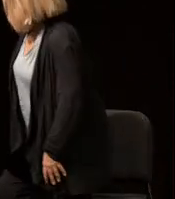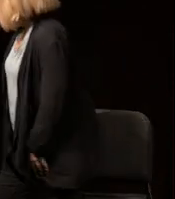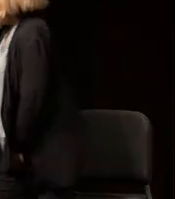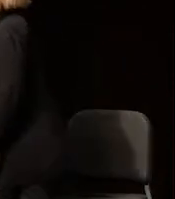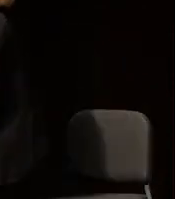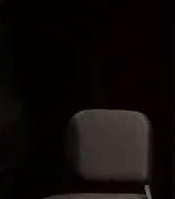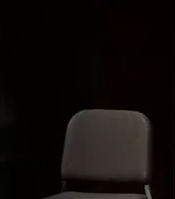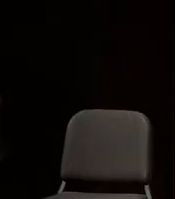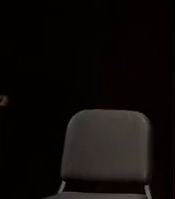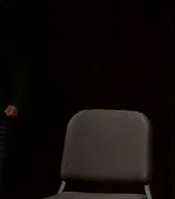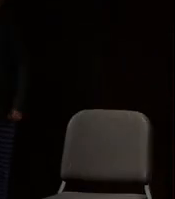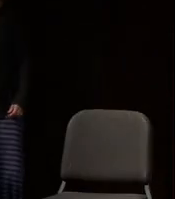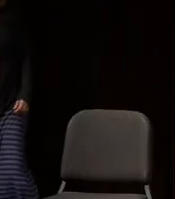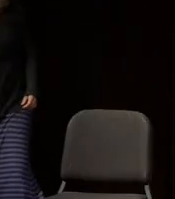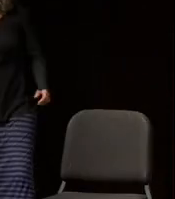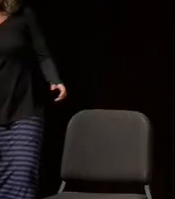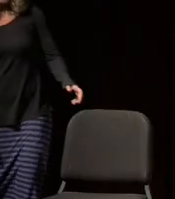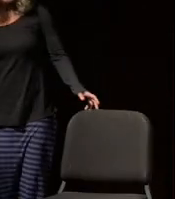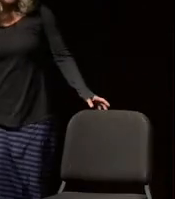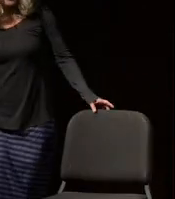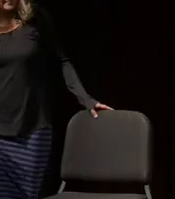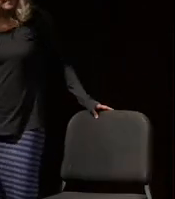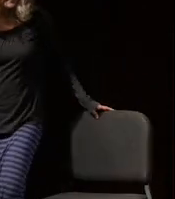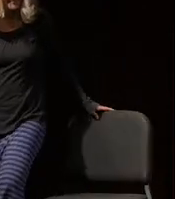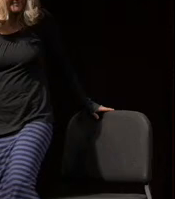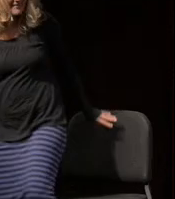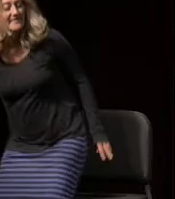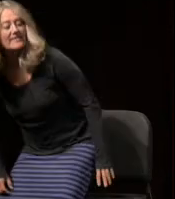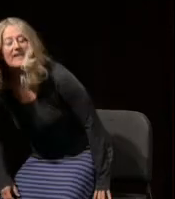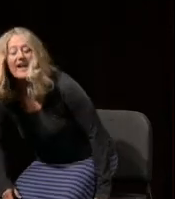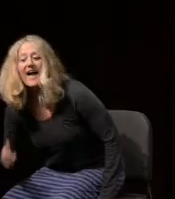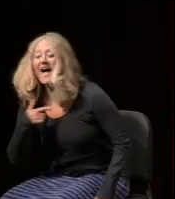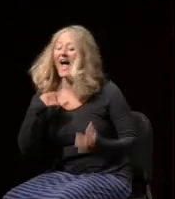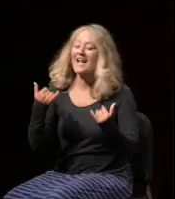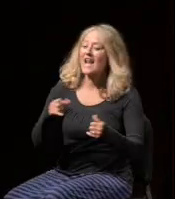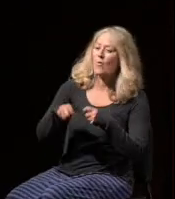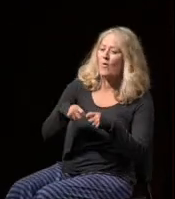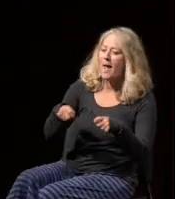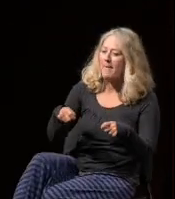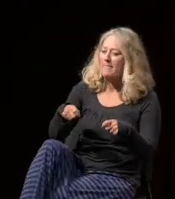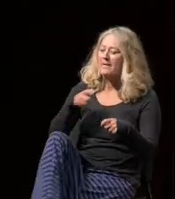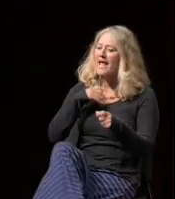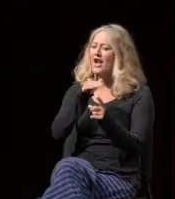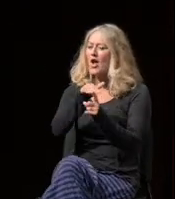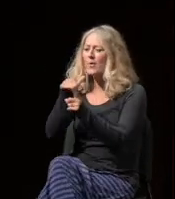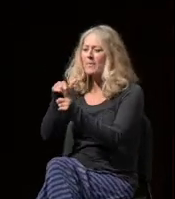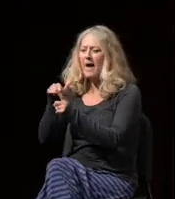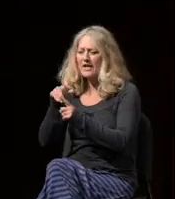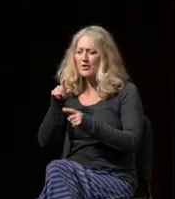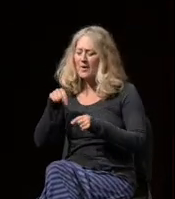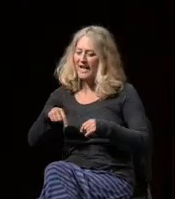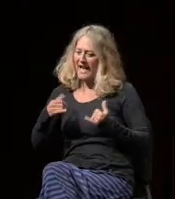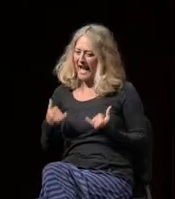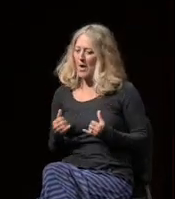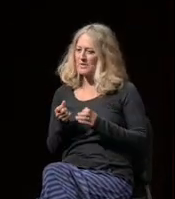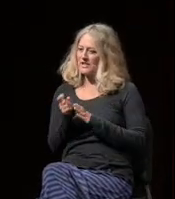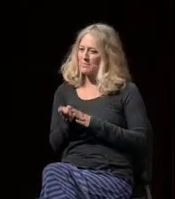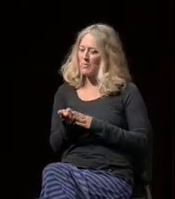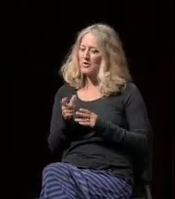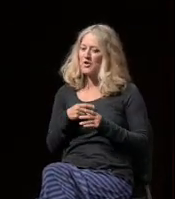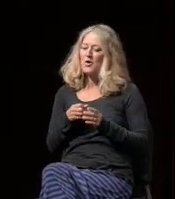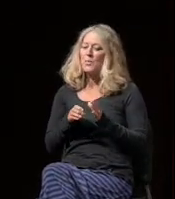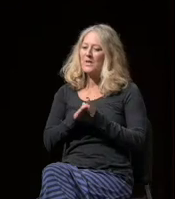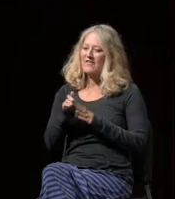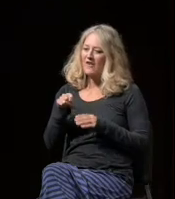So as I start to wrap up here, I'm going to remind you that this is your moment. We developed the scale of engagement because